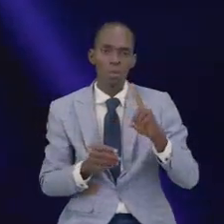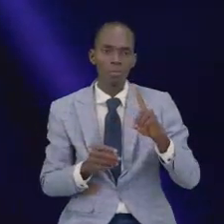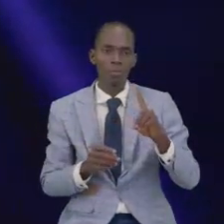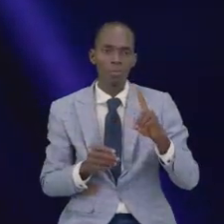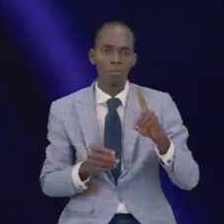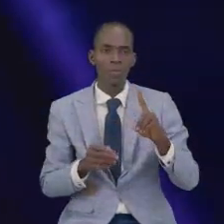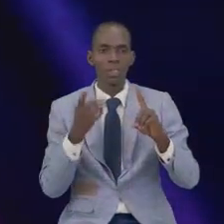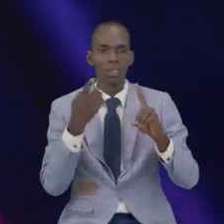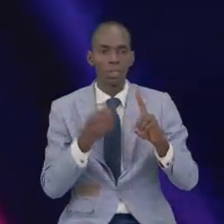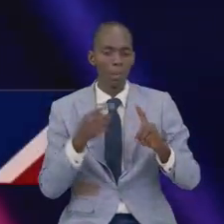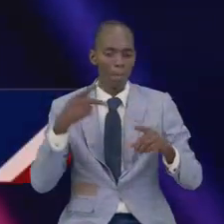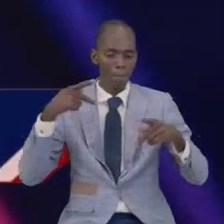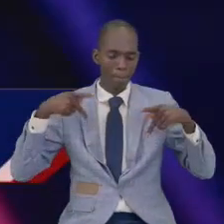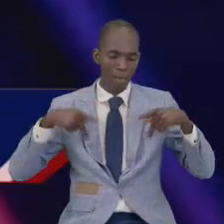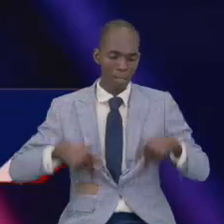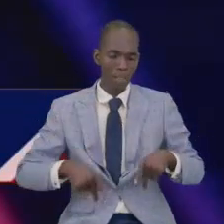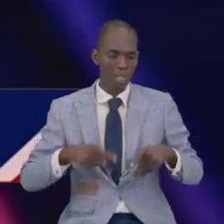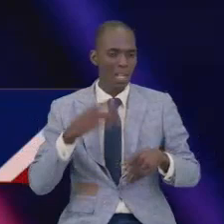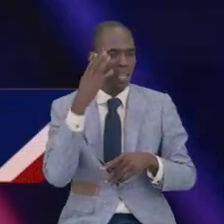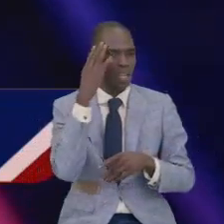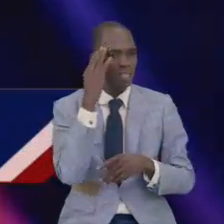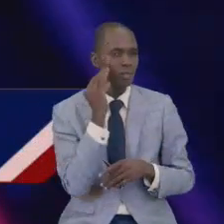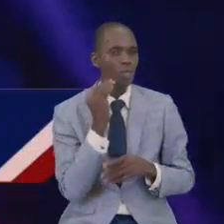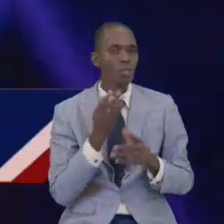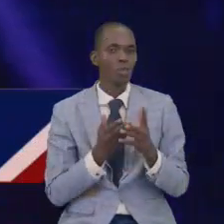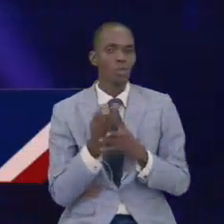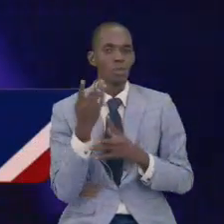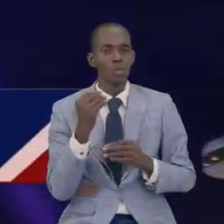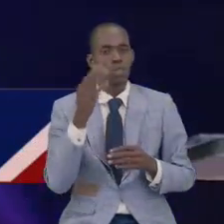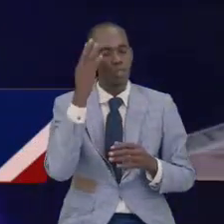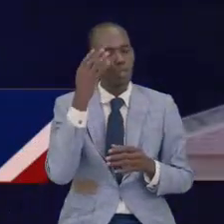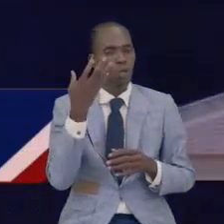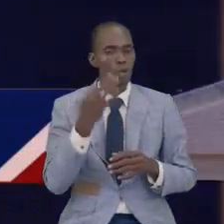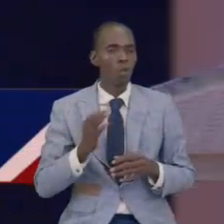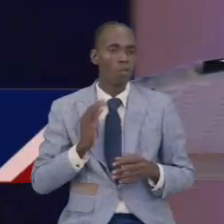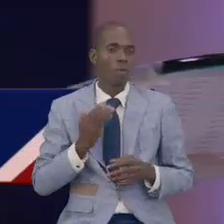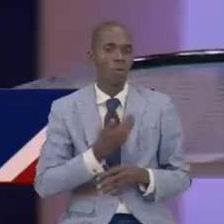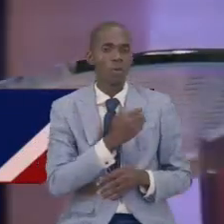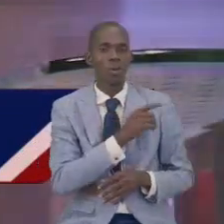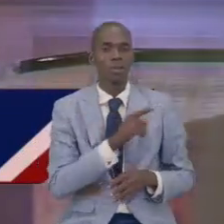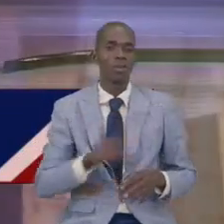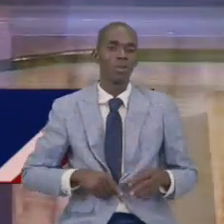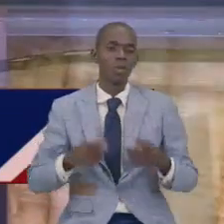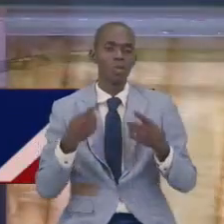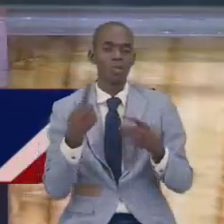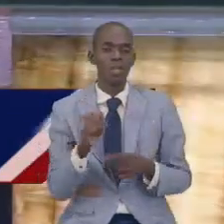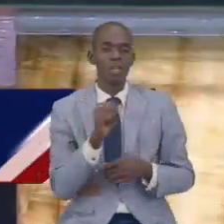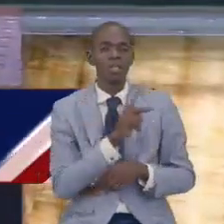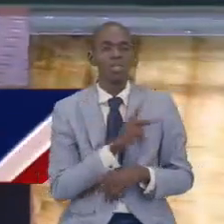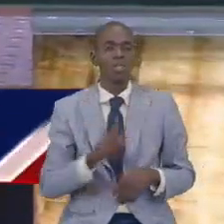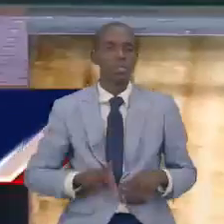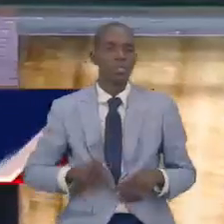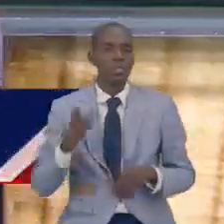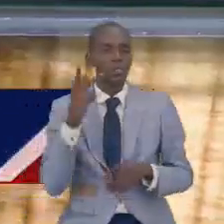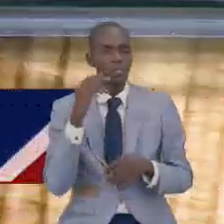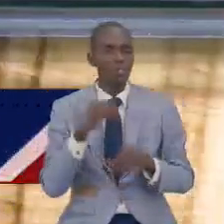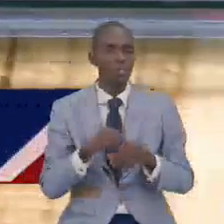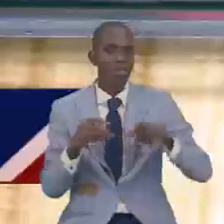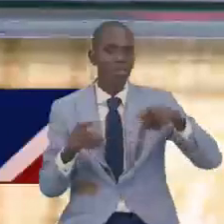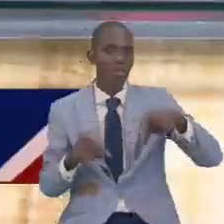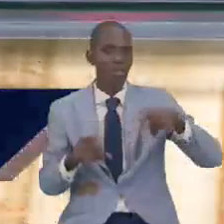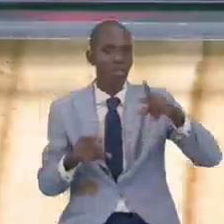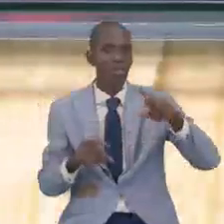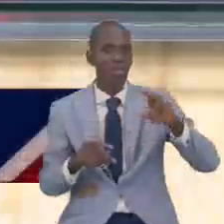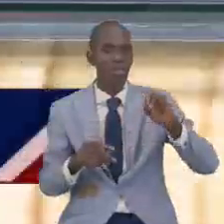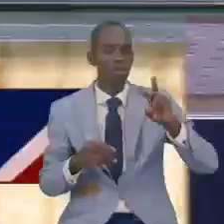is the personal experience through the knowledge of our Lord the King. We're looking at Proverbs chapter